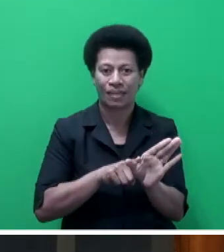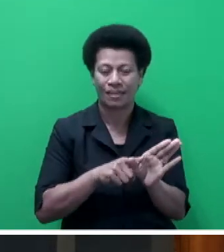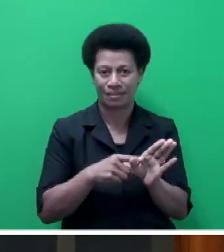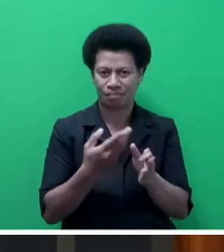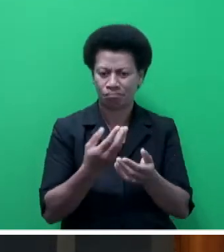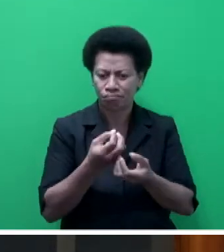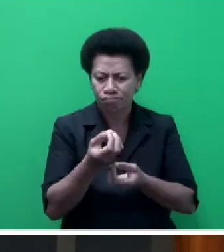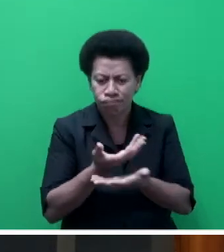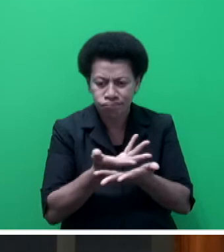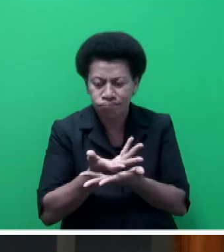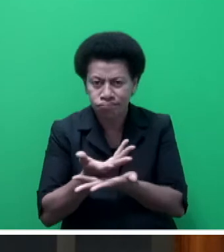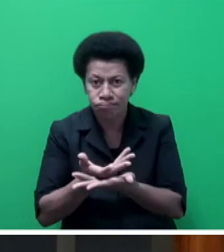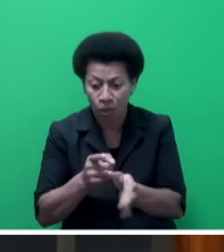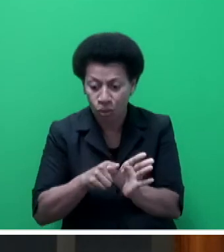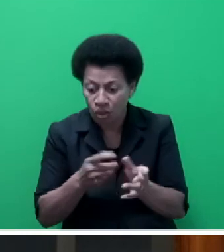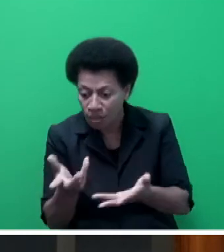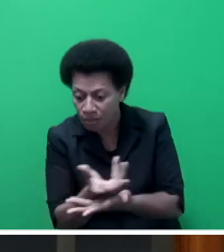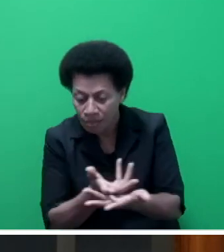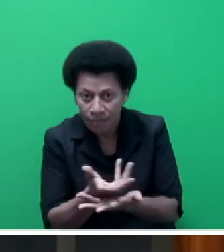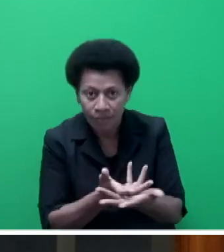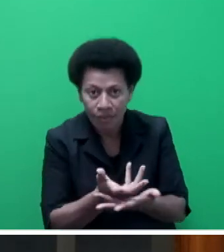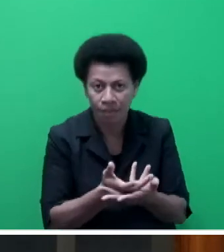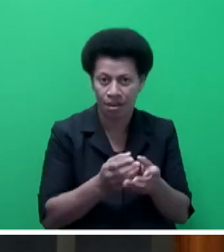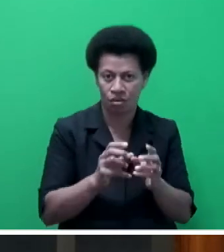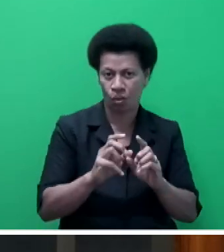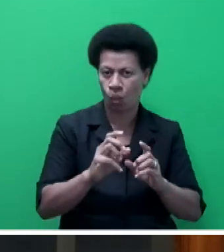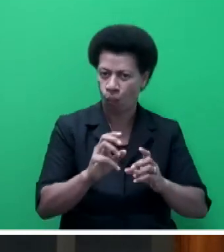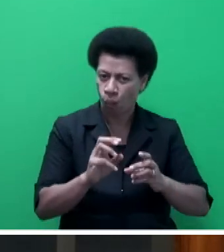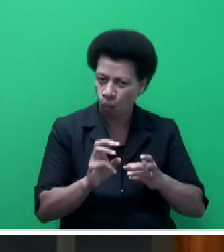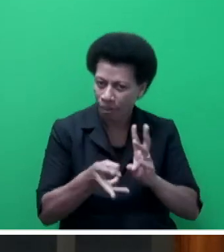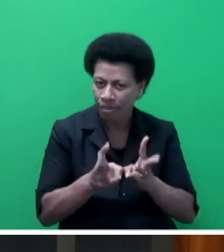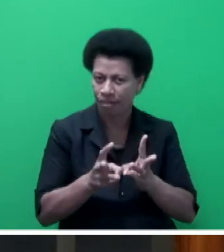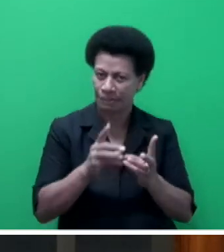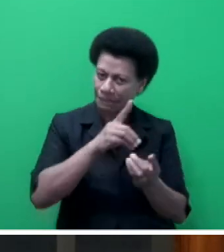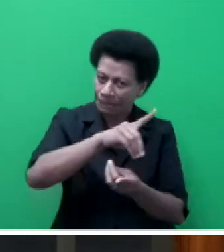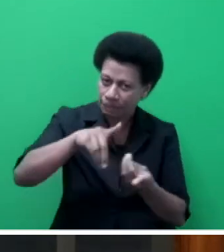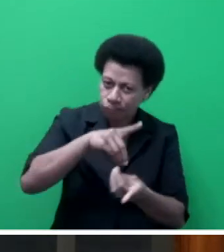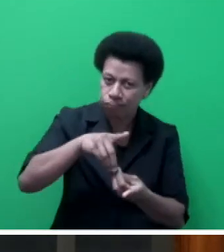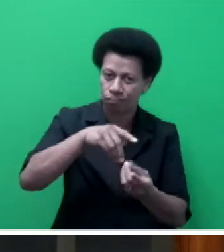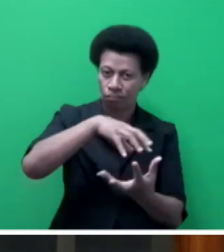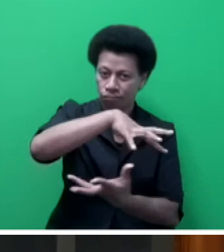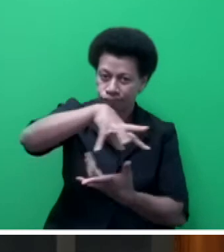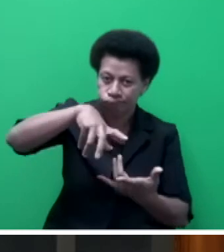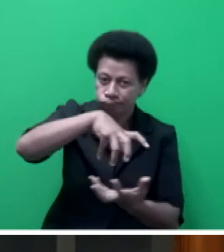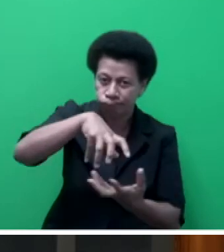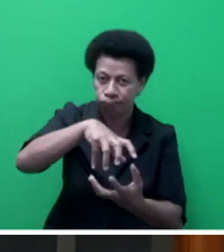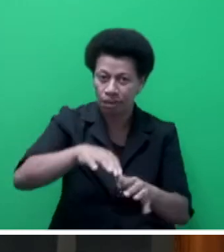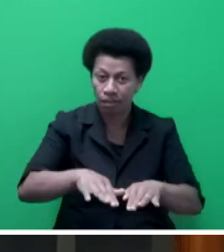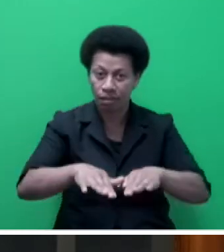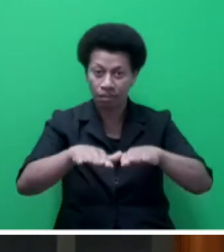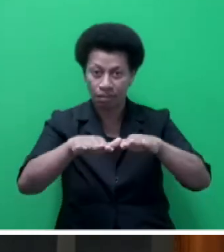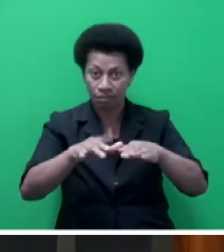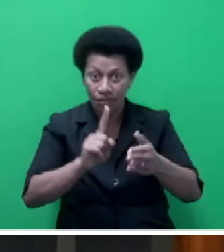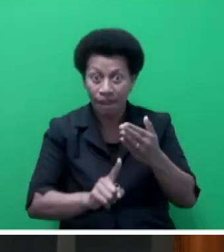matters relating to climate change. I personally witnessed the innovative and exciting way